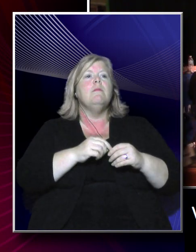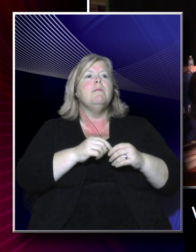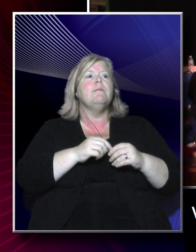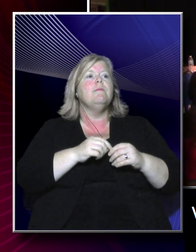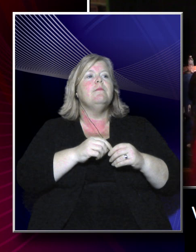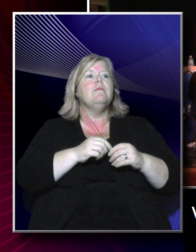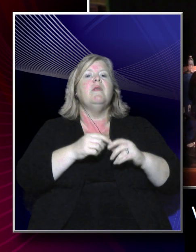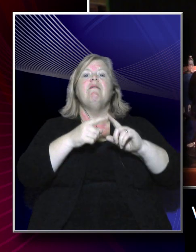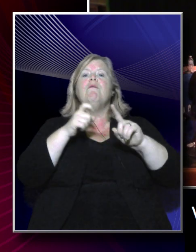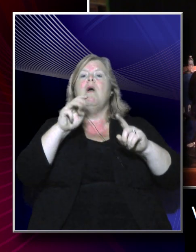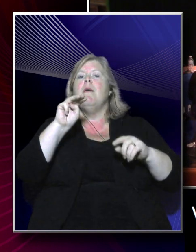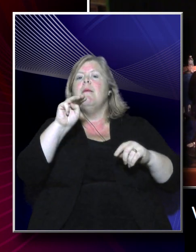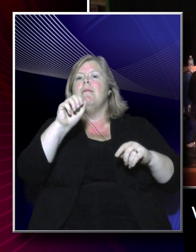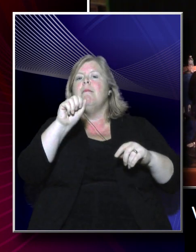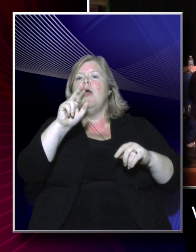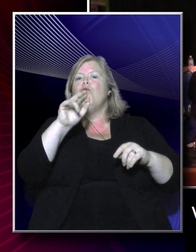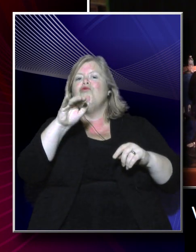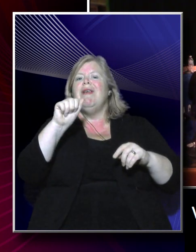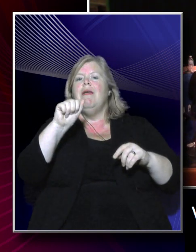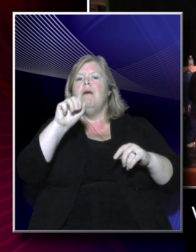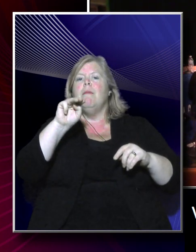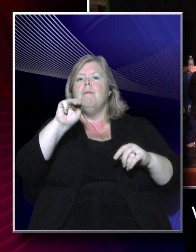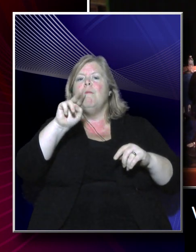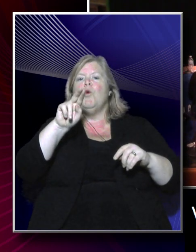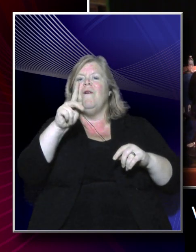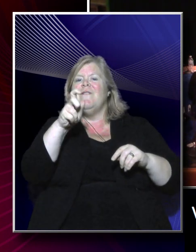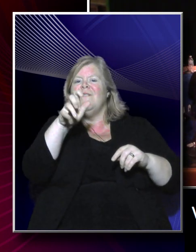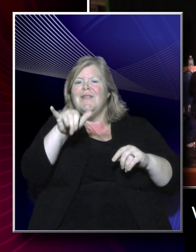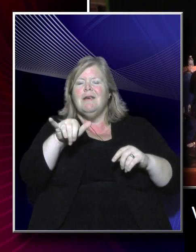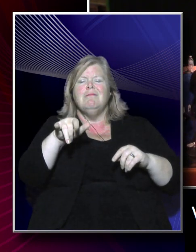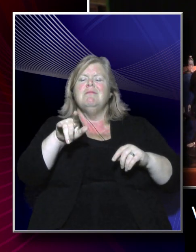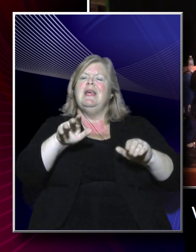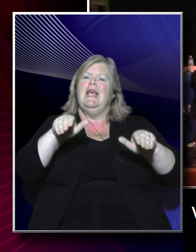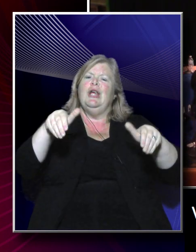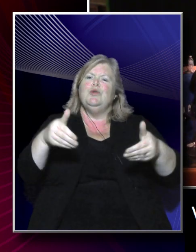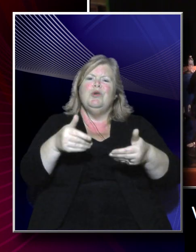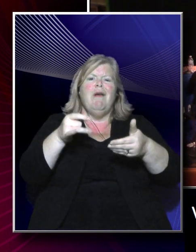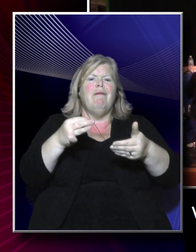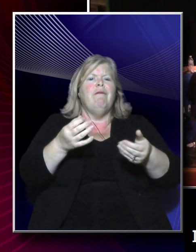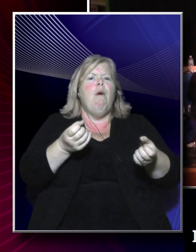for Maria Murphy, introduction and possible discussion of multiple policies.